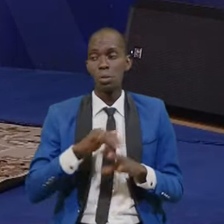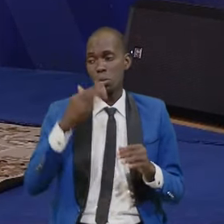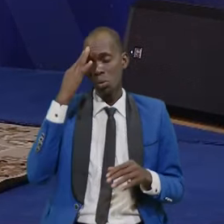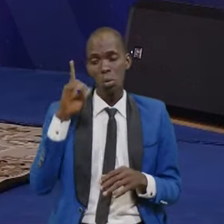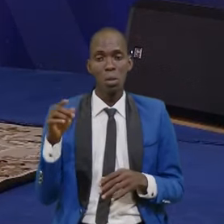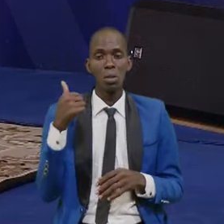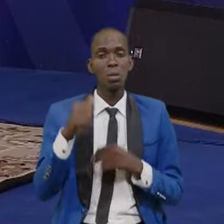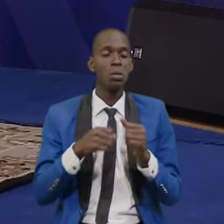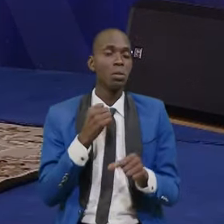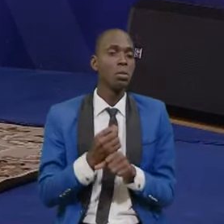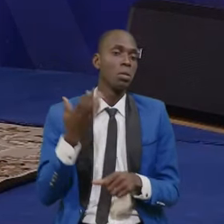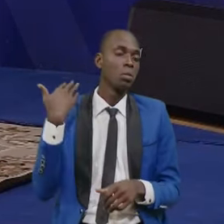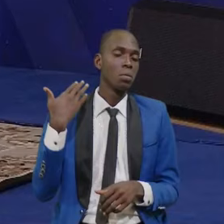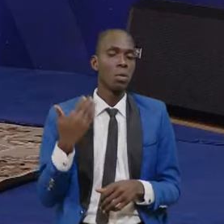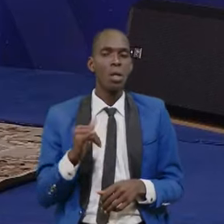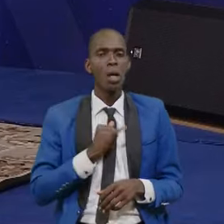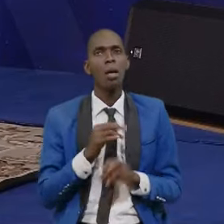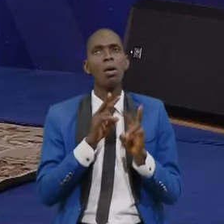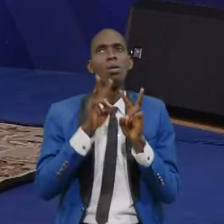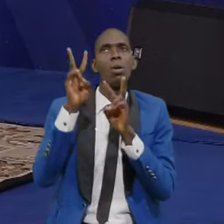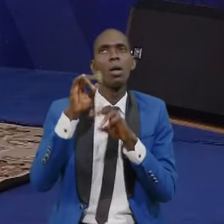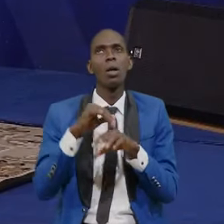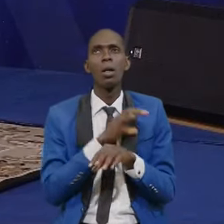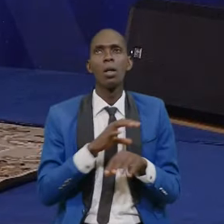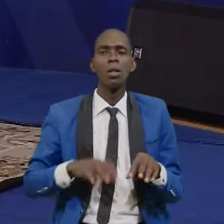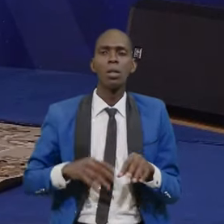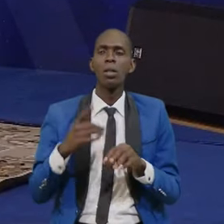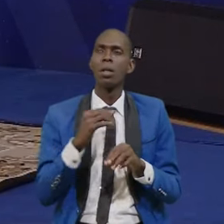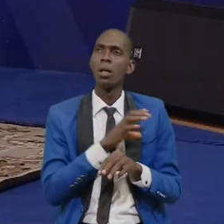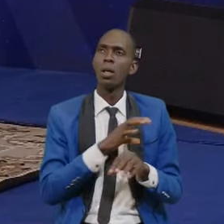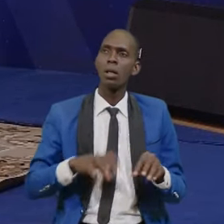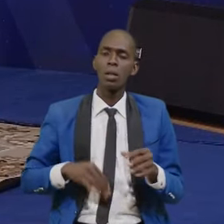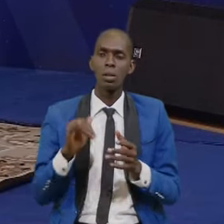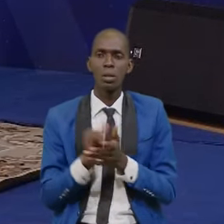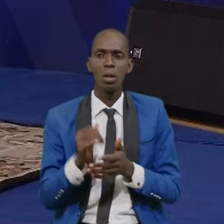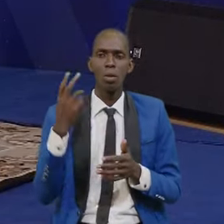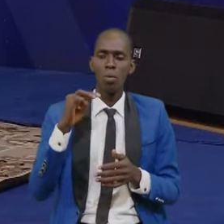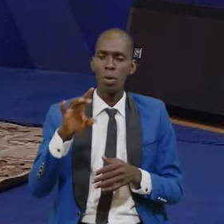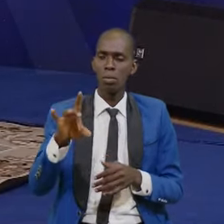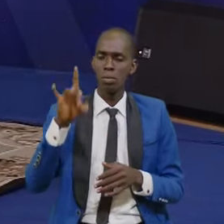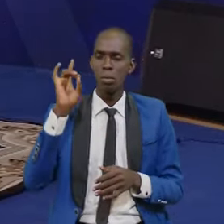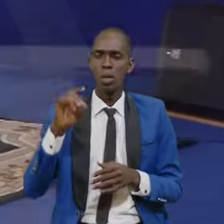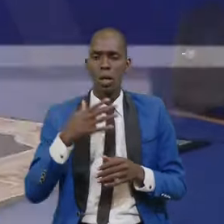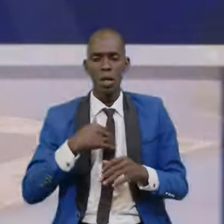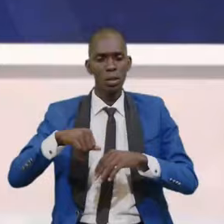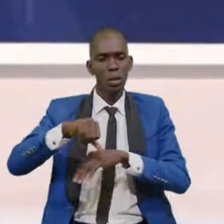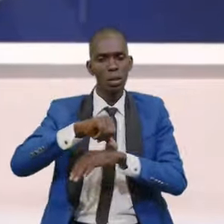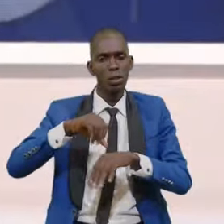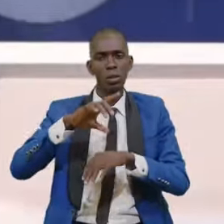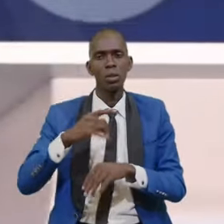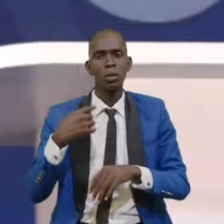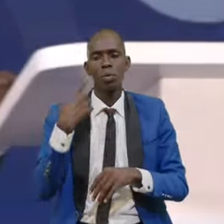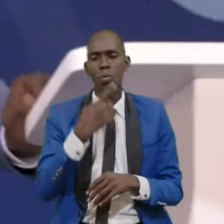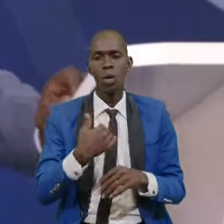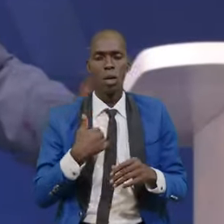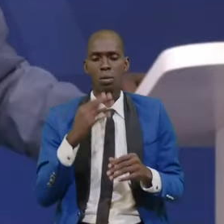to me. I look at Christ. The Christ was appointed, and the Christ was anointed, and the Christ was enlisted,